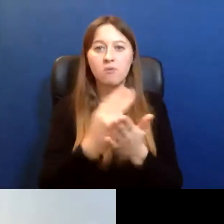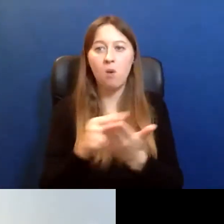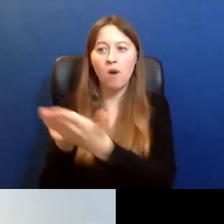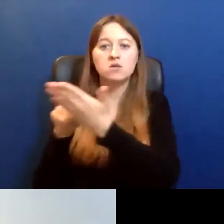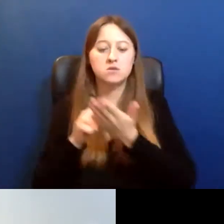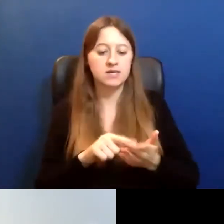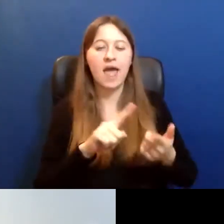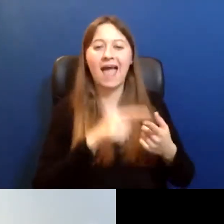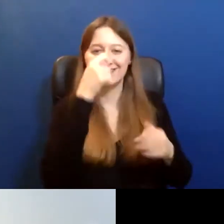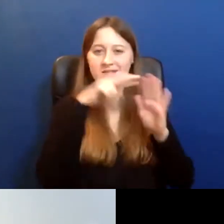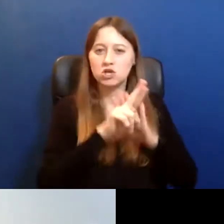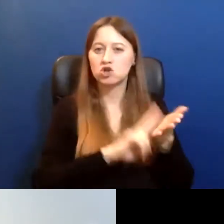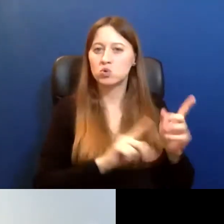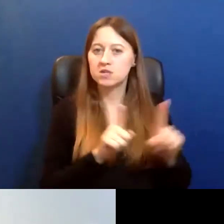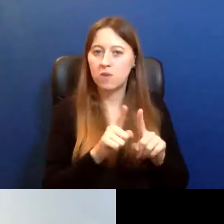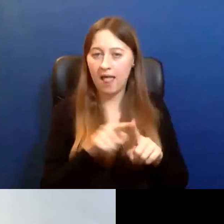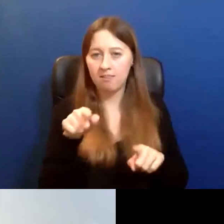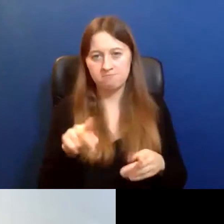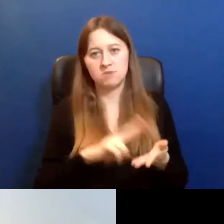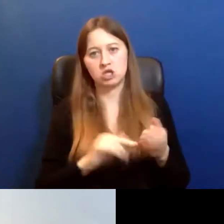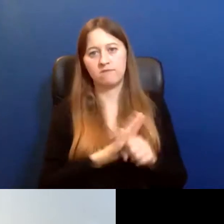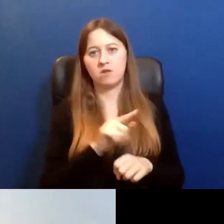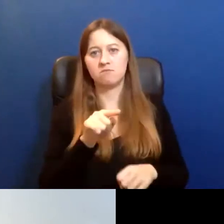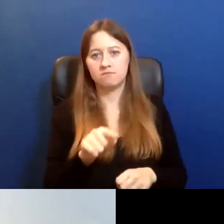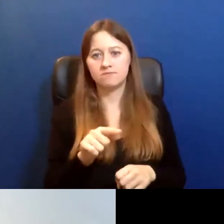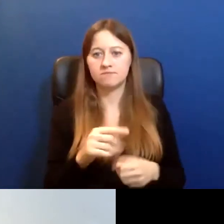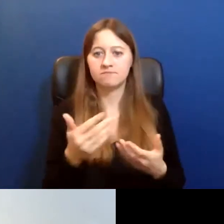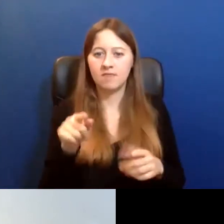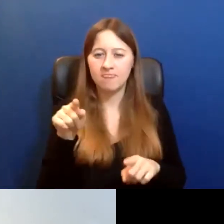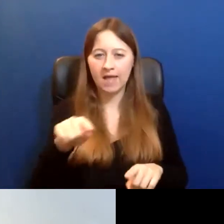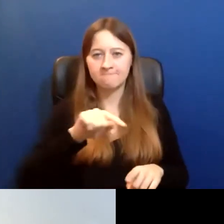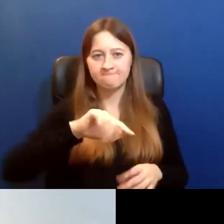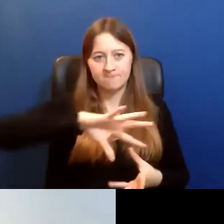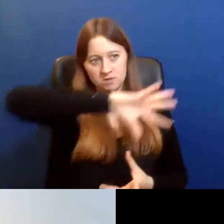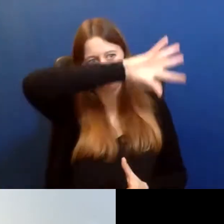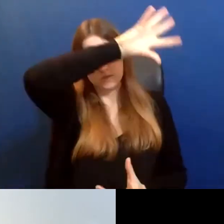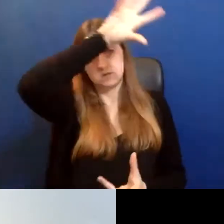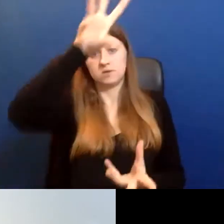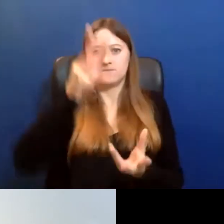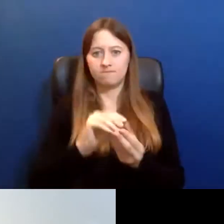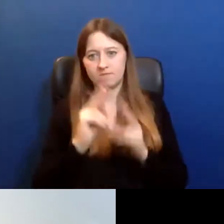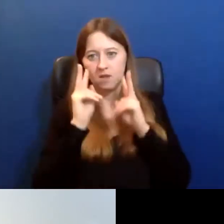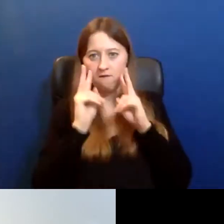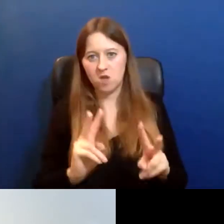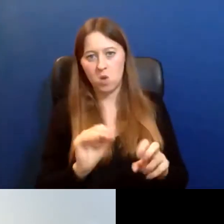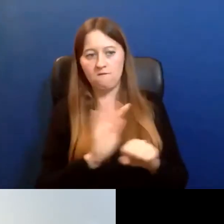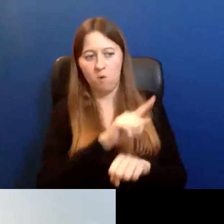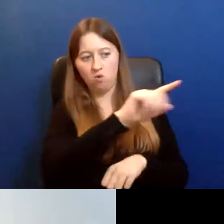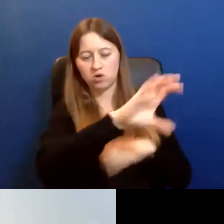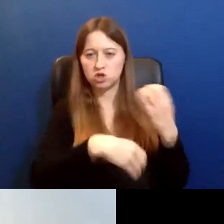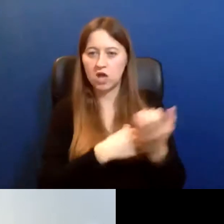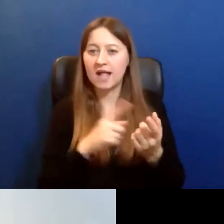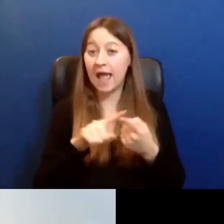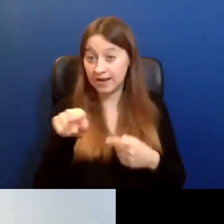it. So kind of find it useful that way to get kind of that holistic view of the child. And I think Elizabeth said it